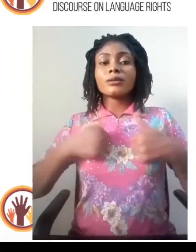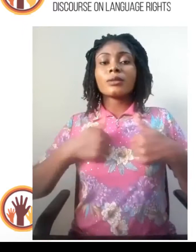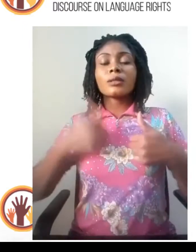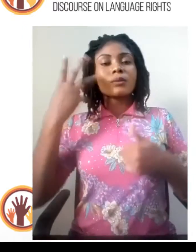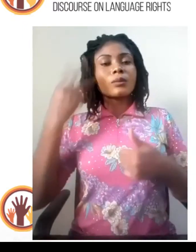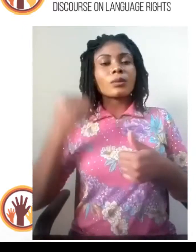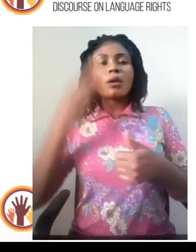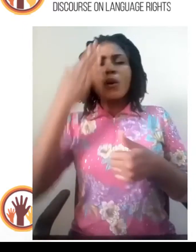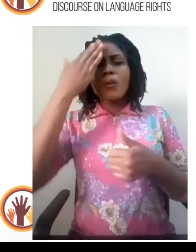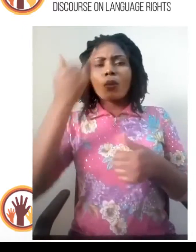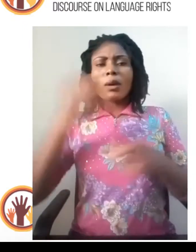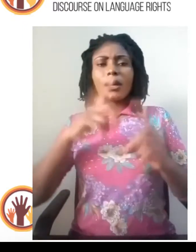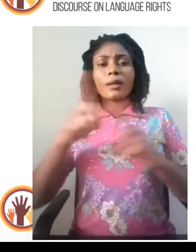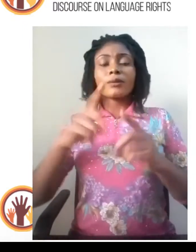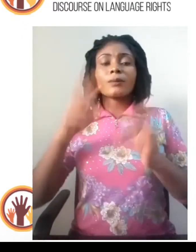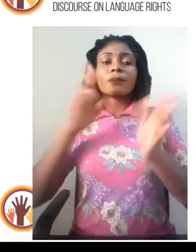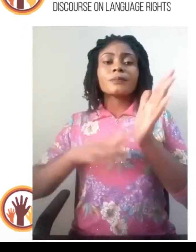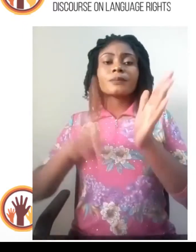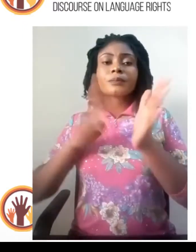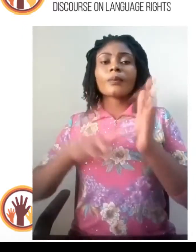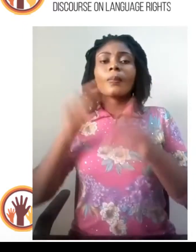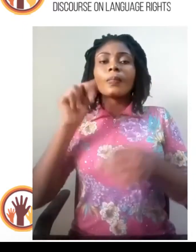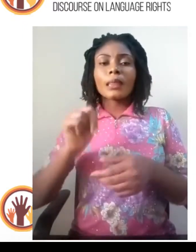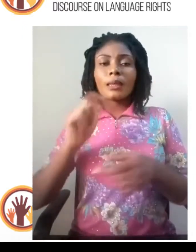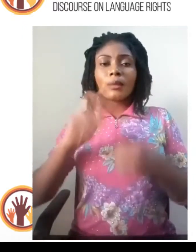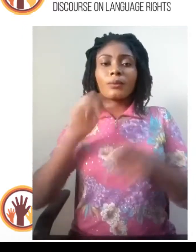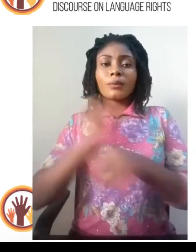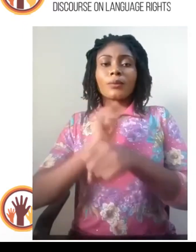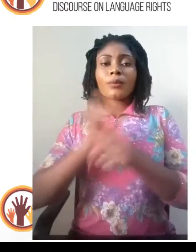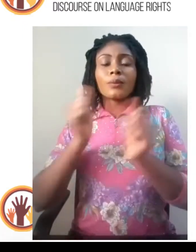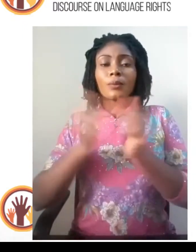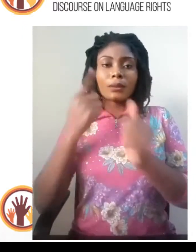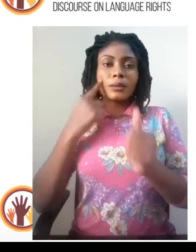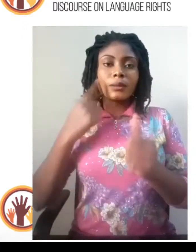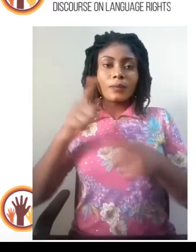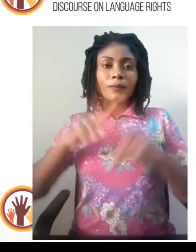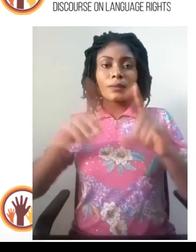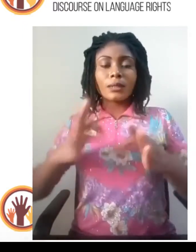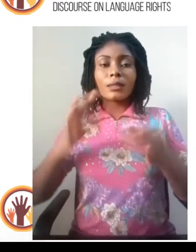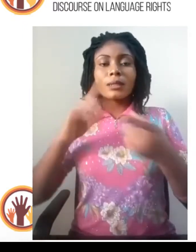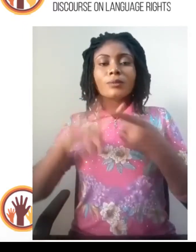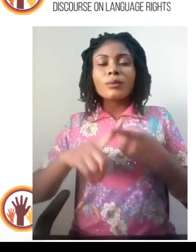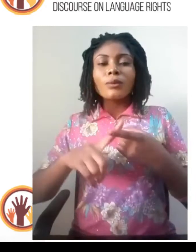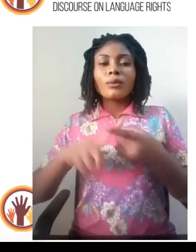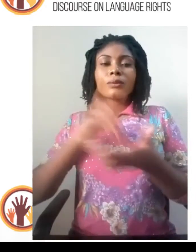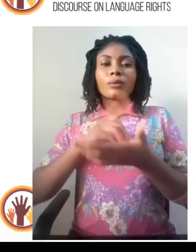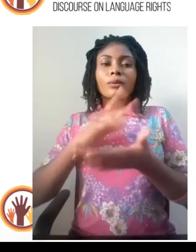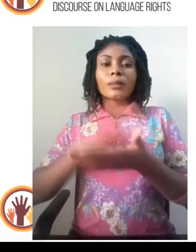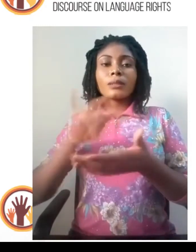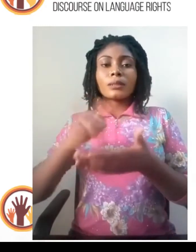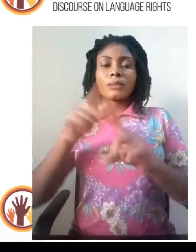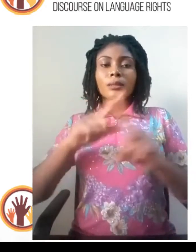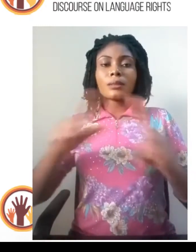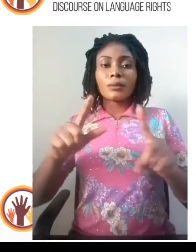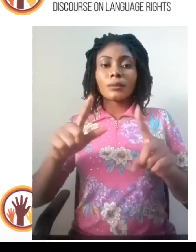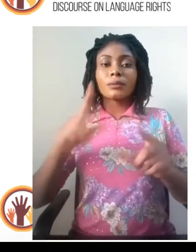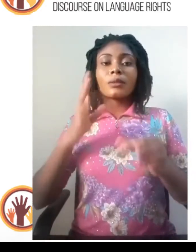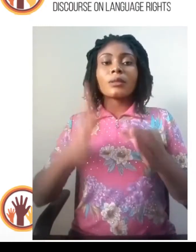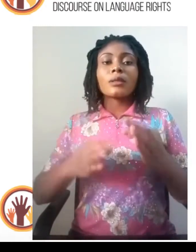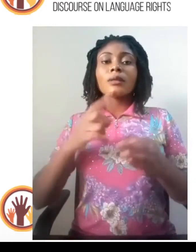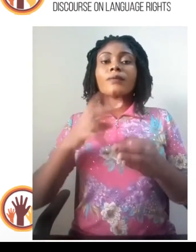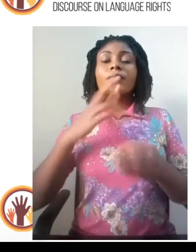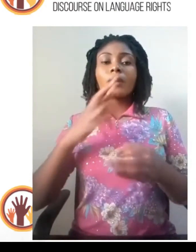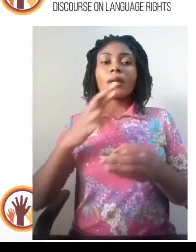to document their sign languages? If you are a fieldwork linguist, you know that this is